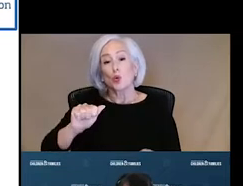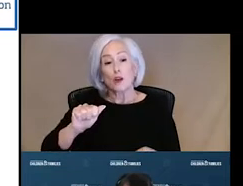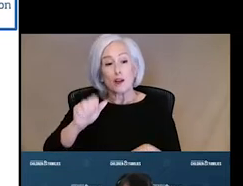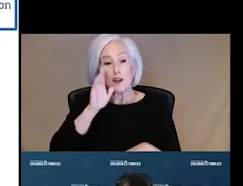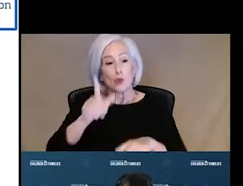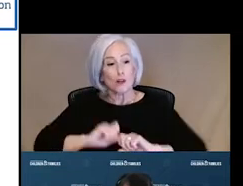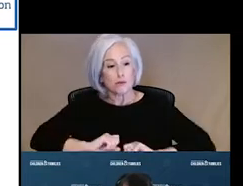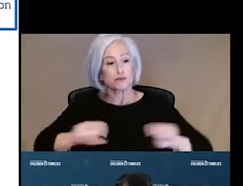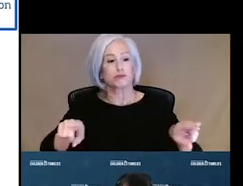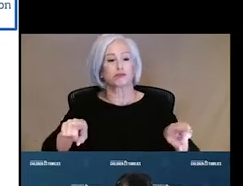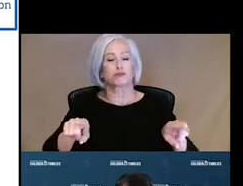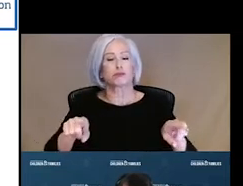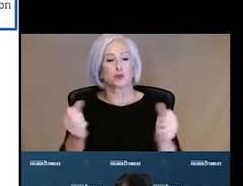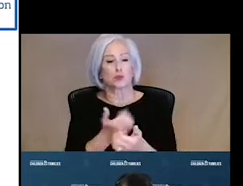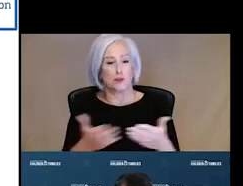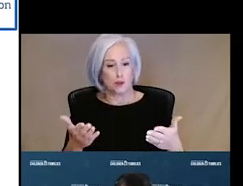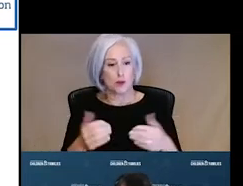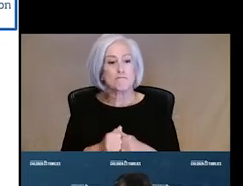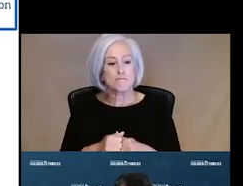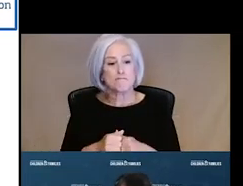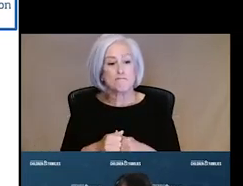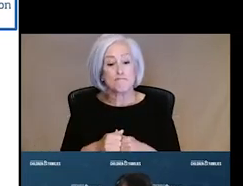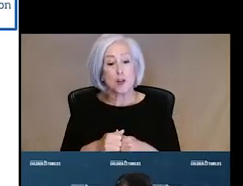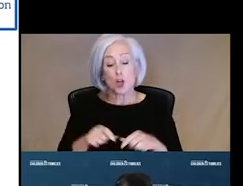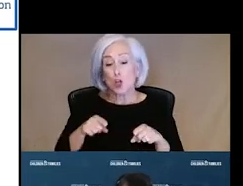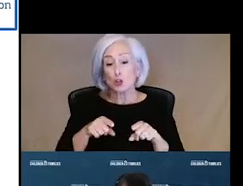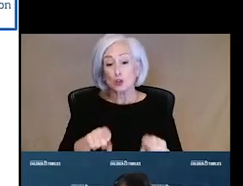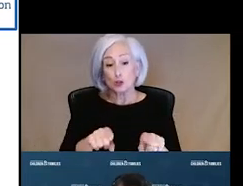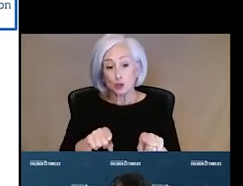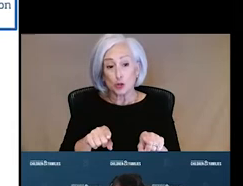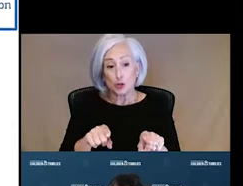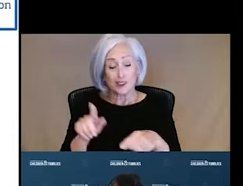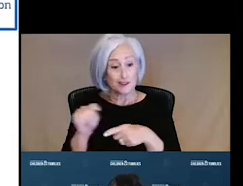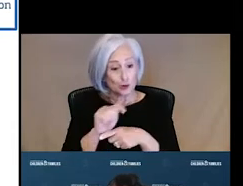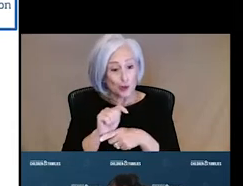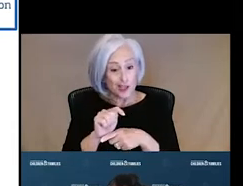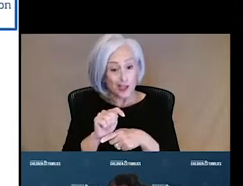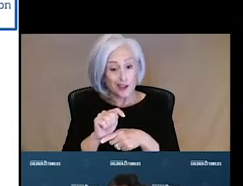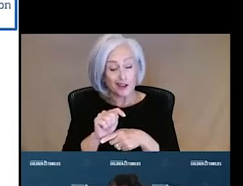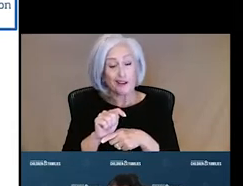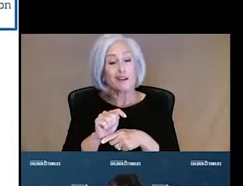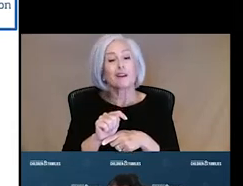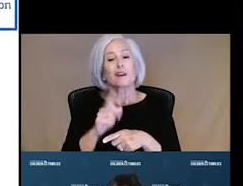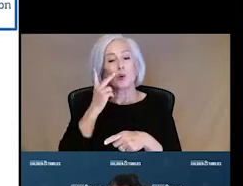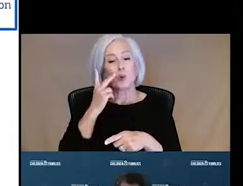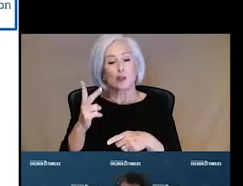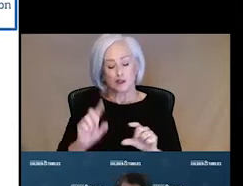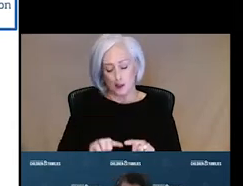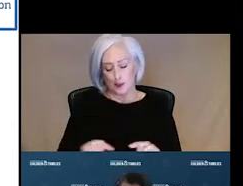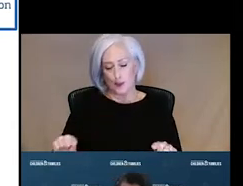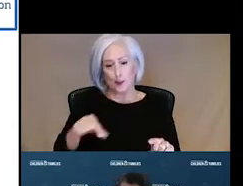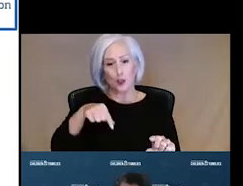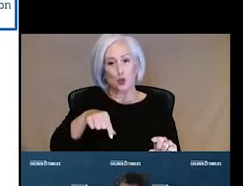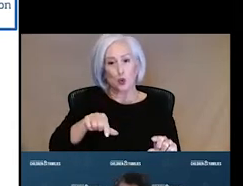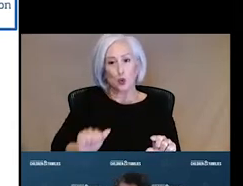the Q&A function for any questions that you have during this training. The Q&A function is at the bottom of your screen. If there are questions